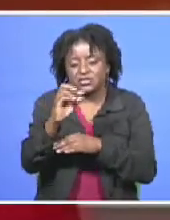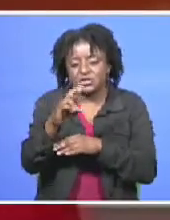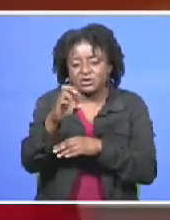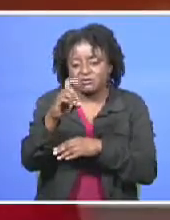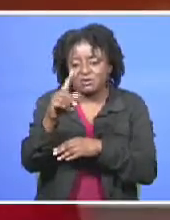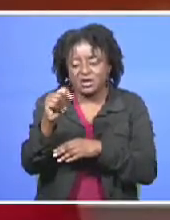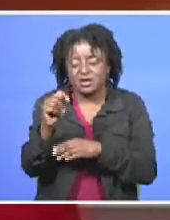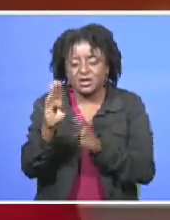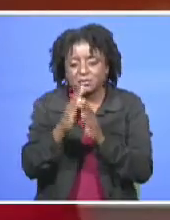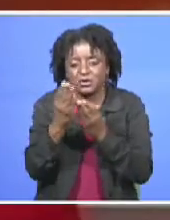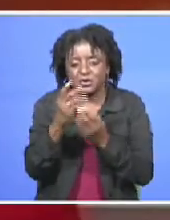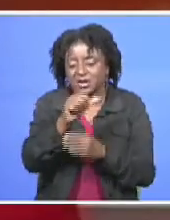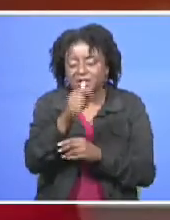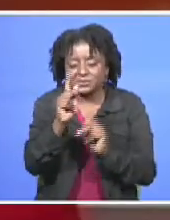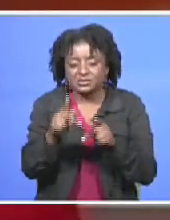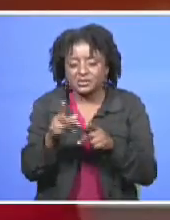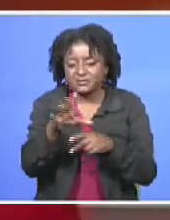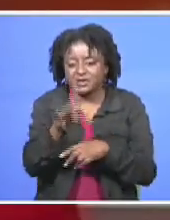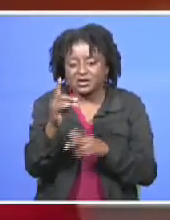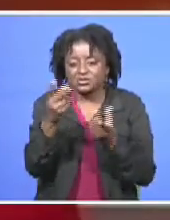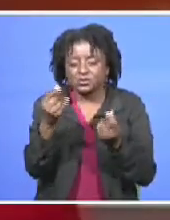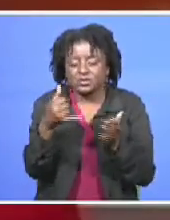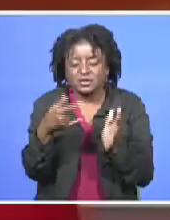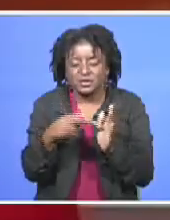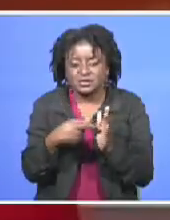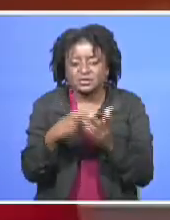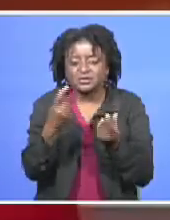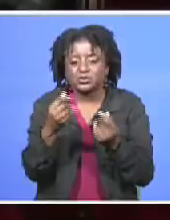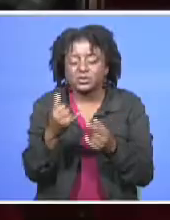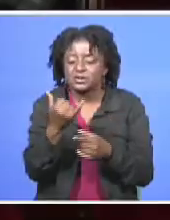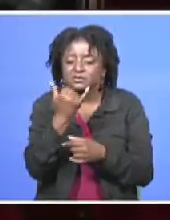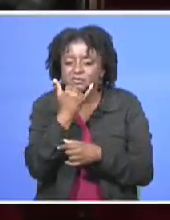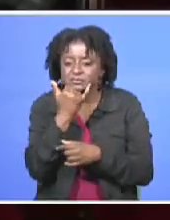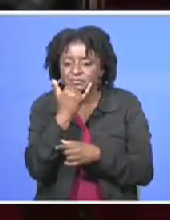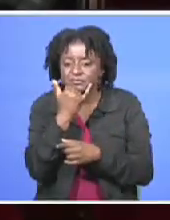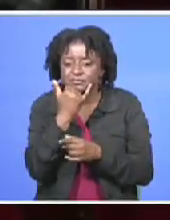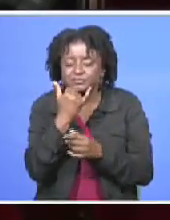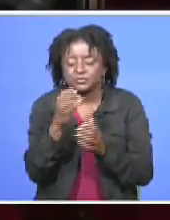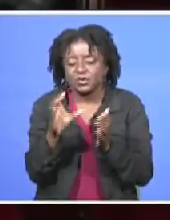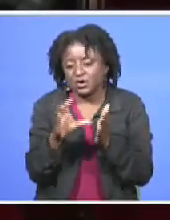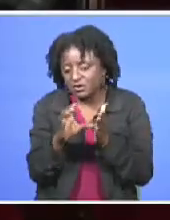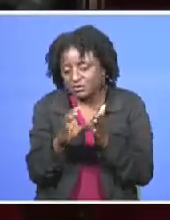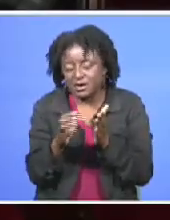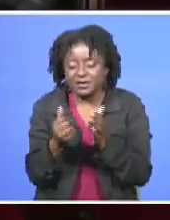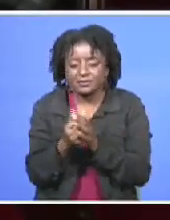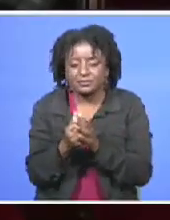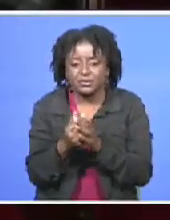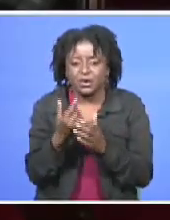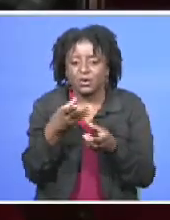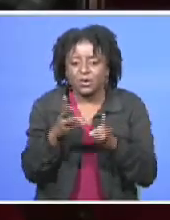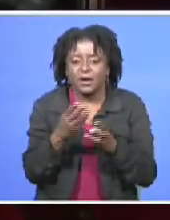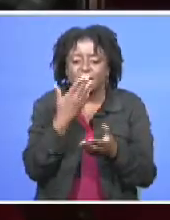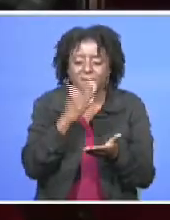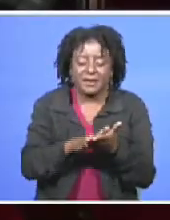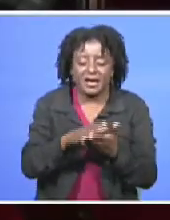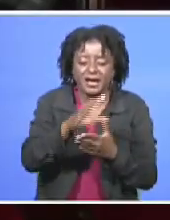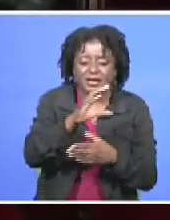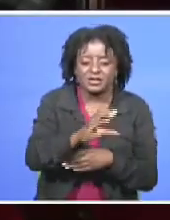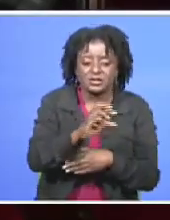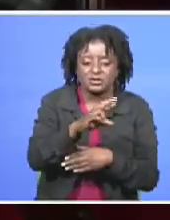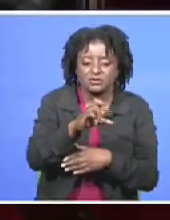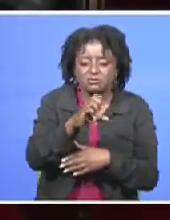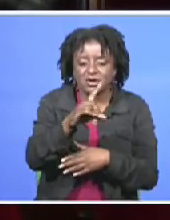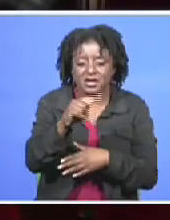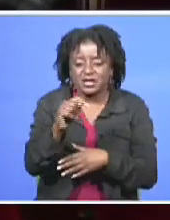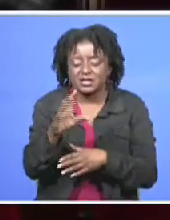any person found doing this commits an offense. While bad credit can follow you to your grave, Attorney General Carl